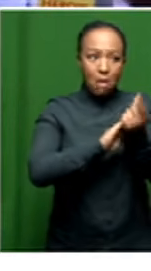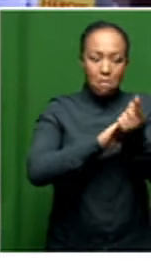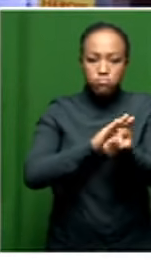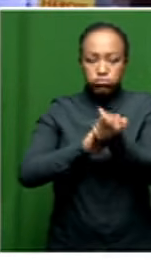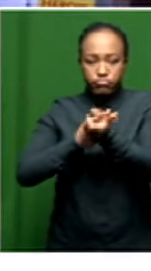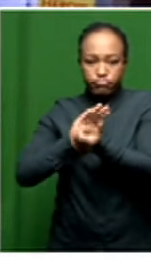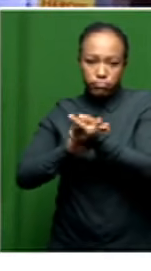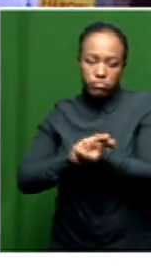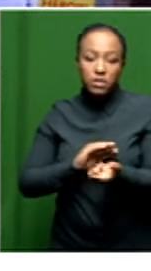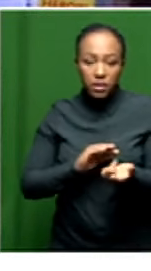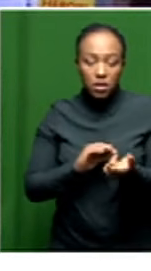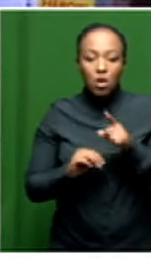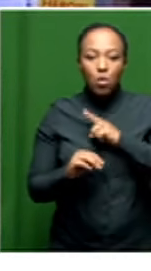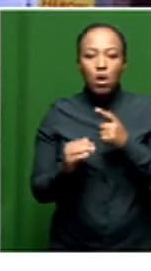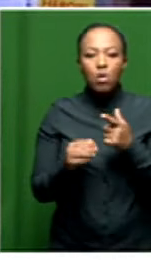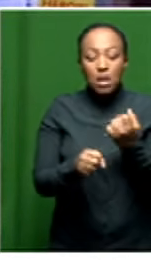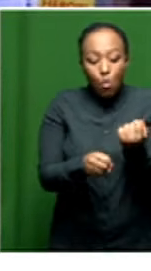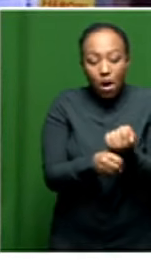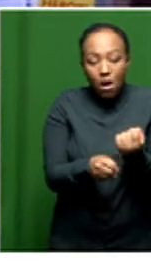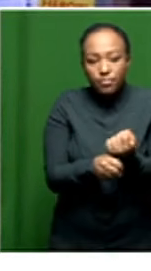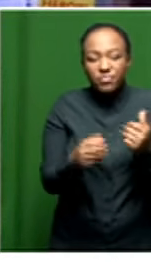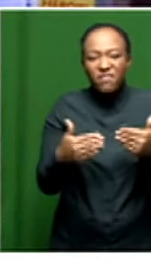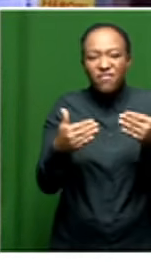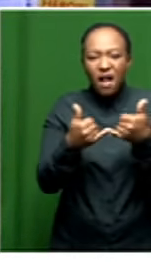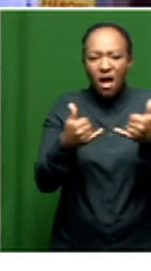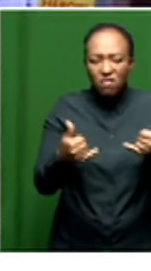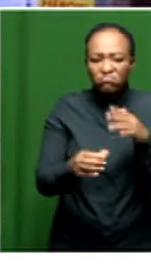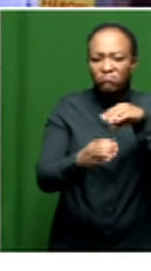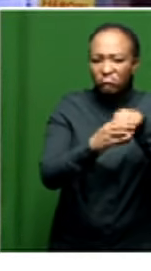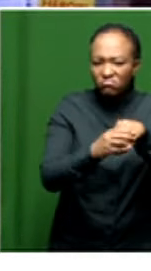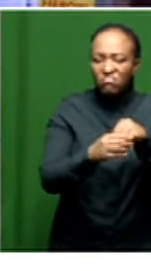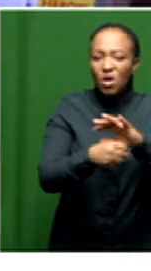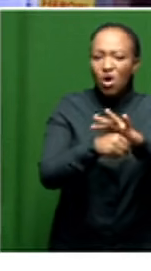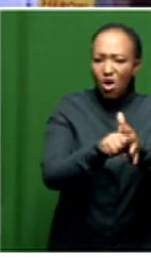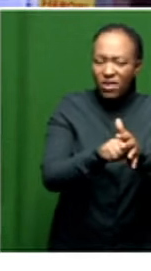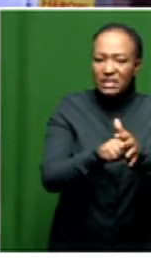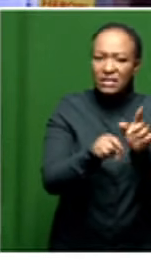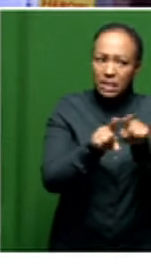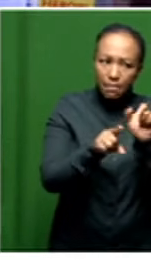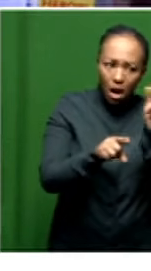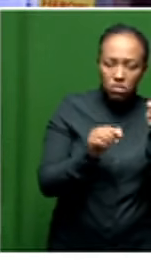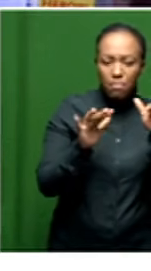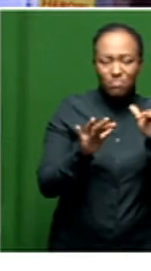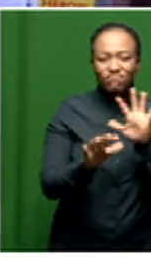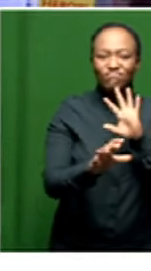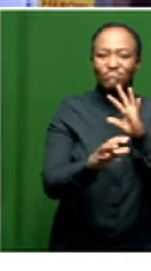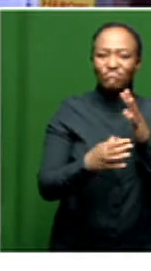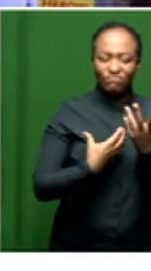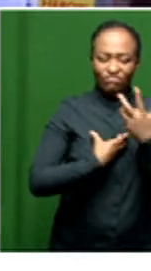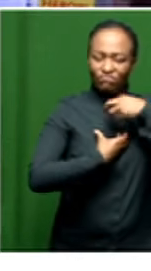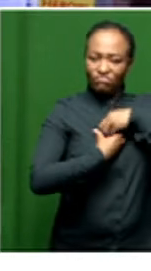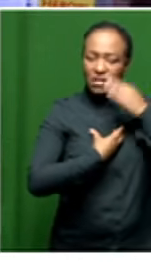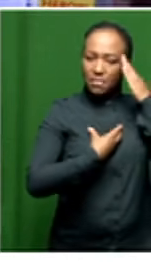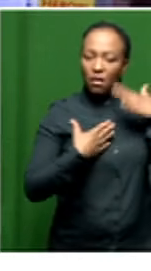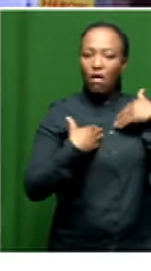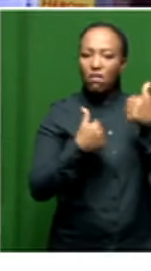by COVID or those that are working at the front lines of dealing with COVID, but all the other people whose loved ones have